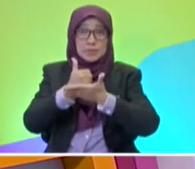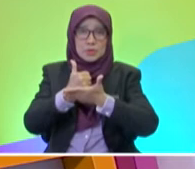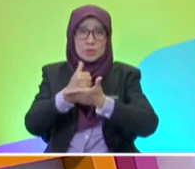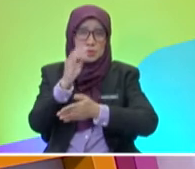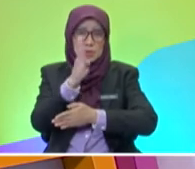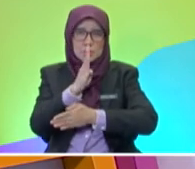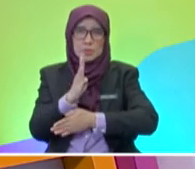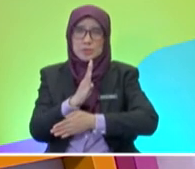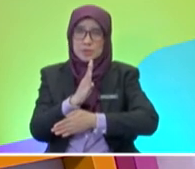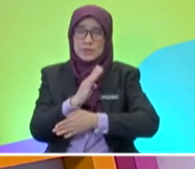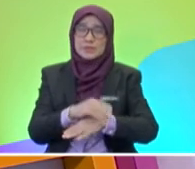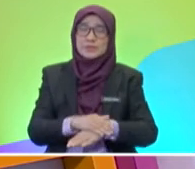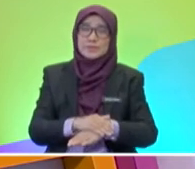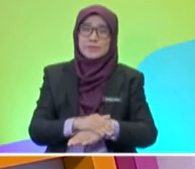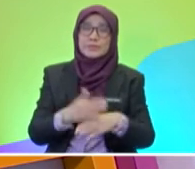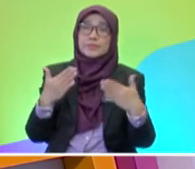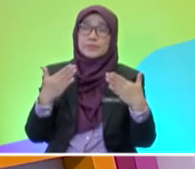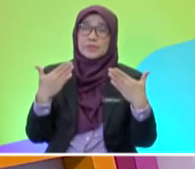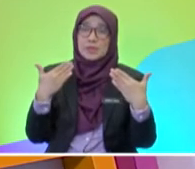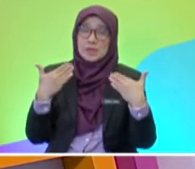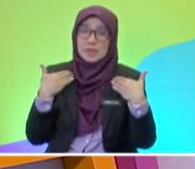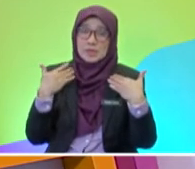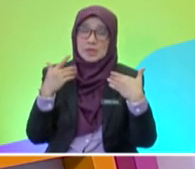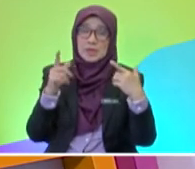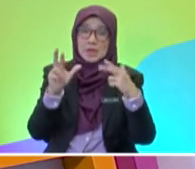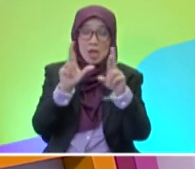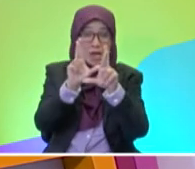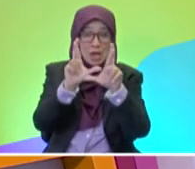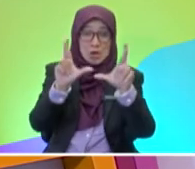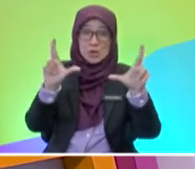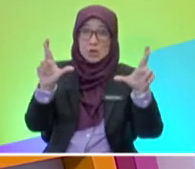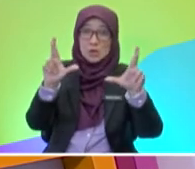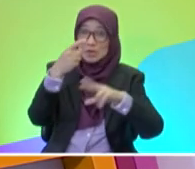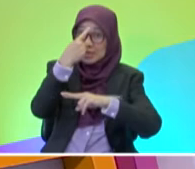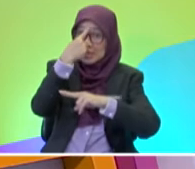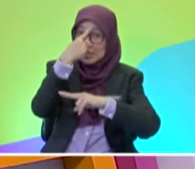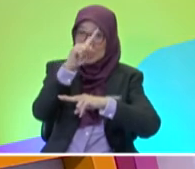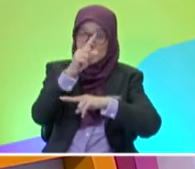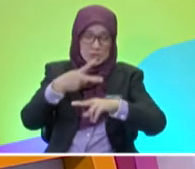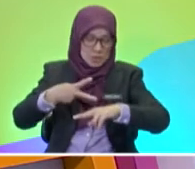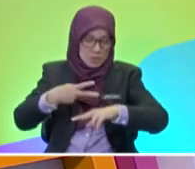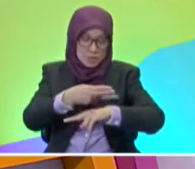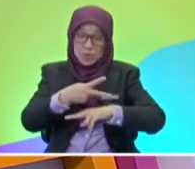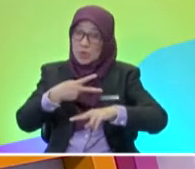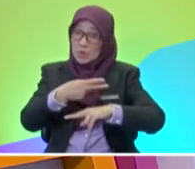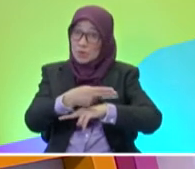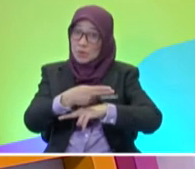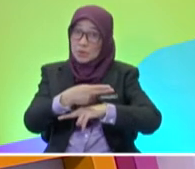need a ruler to use it to cut nicely. Then we